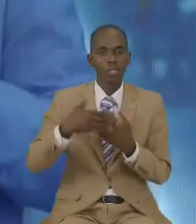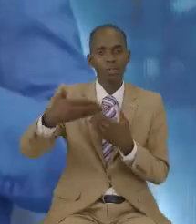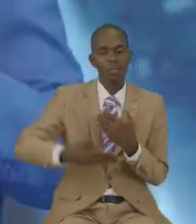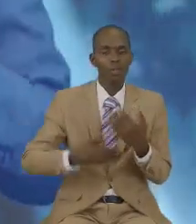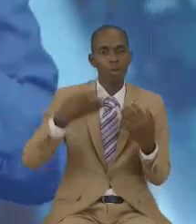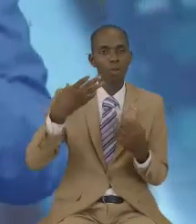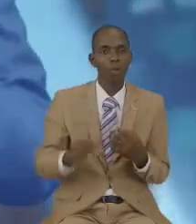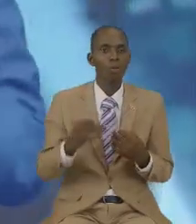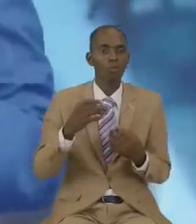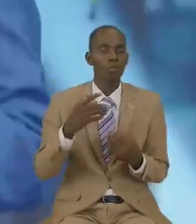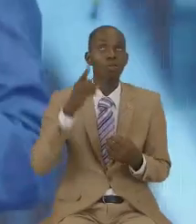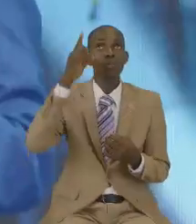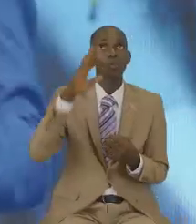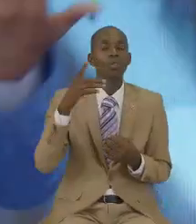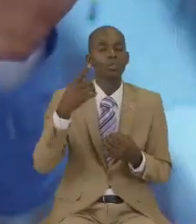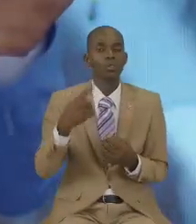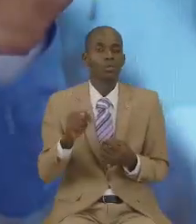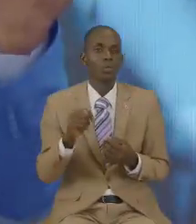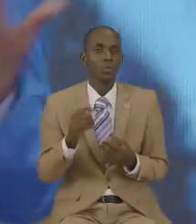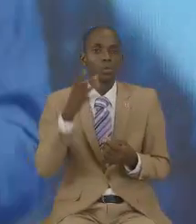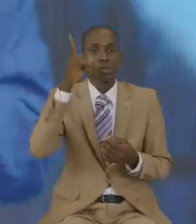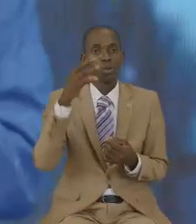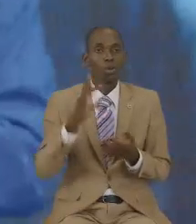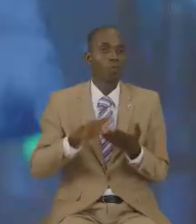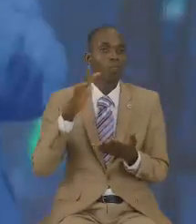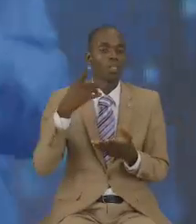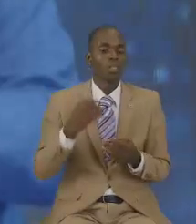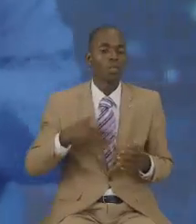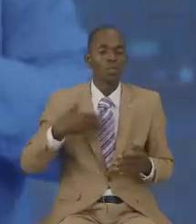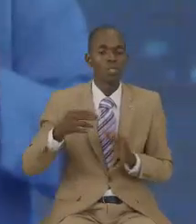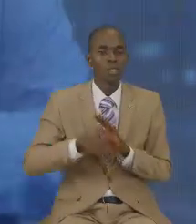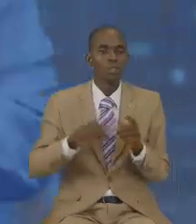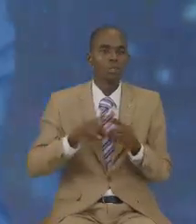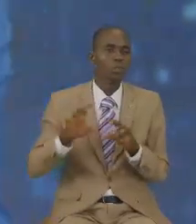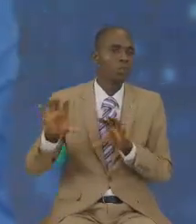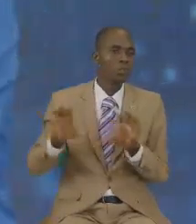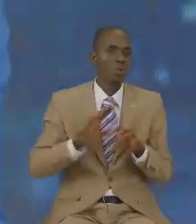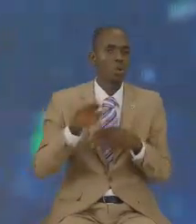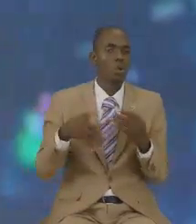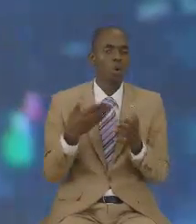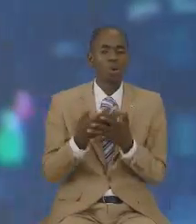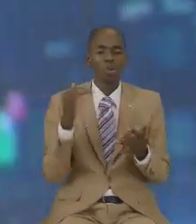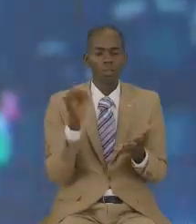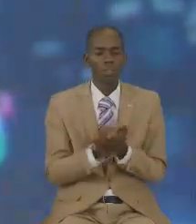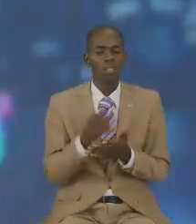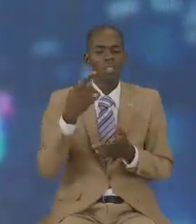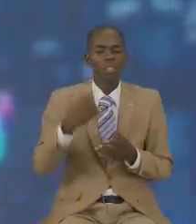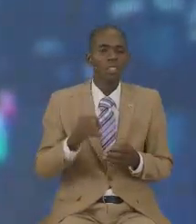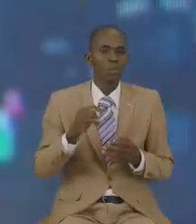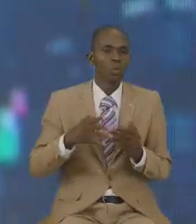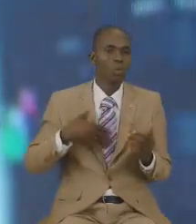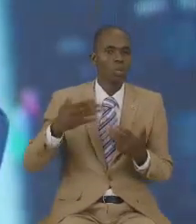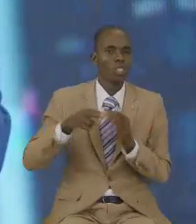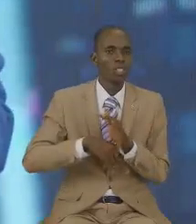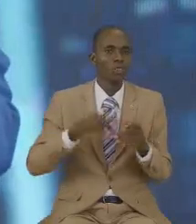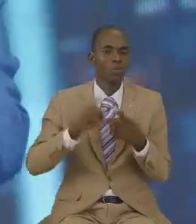glory. The willingness to be given all of grace and glory. The willingness to be numbered for greatness by